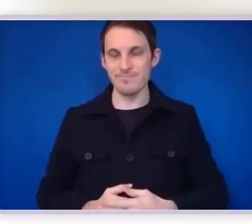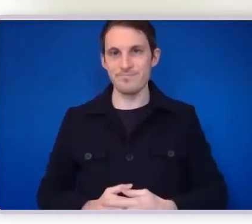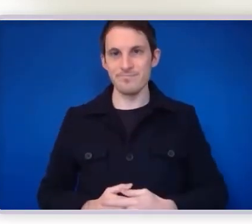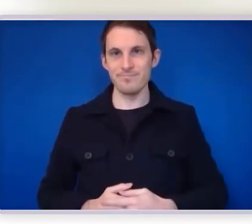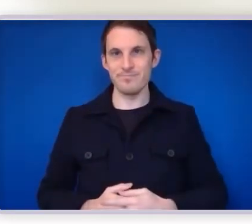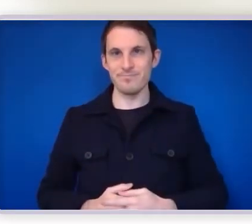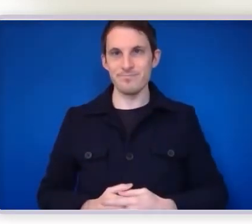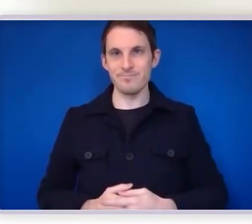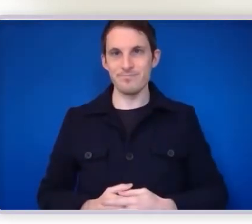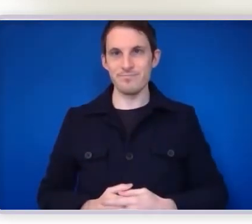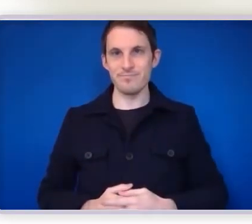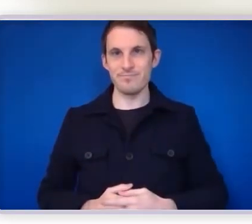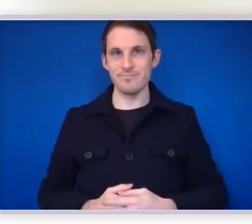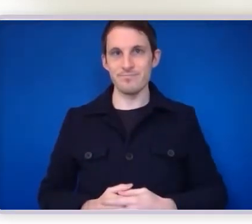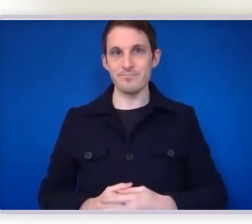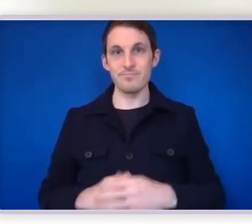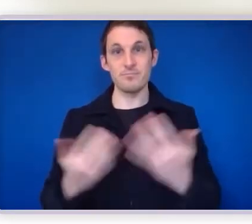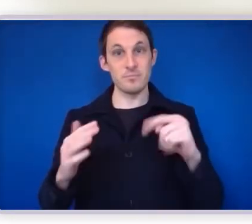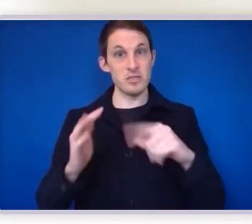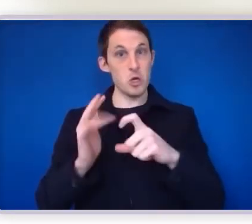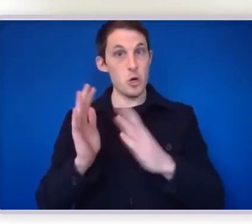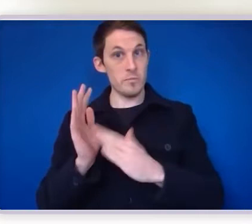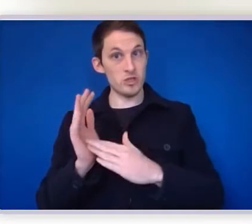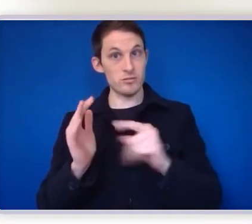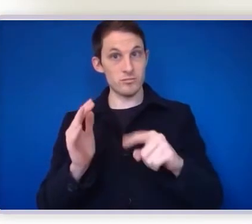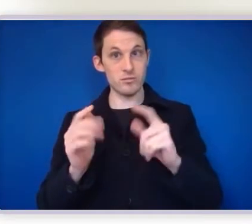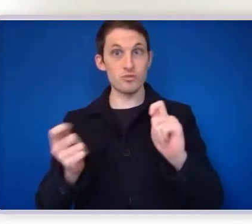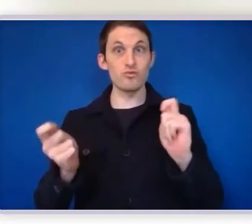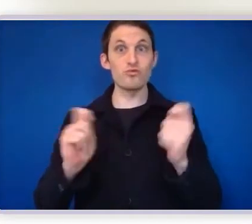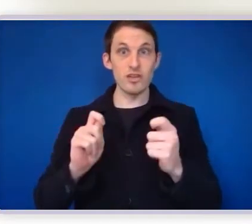The change that this commission brings to the sector is significant.